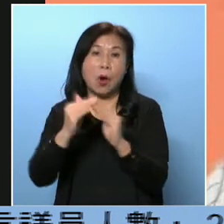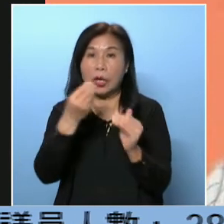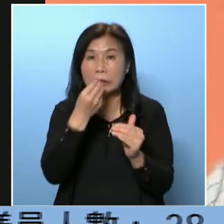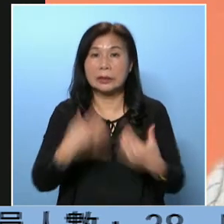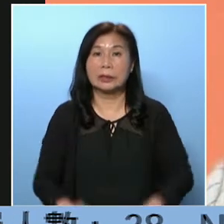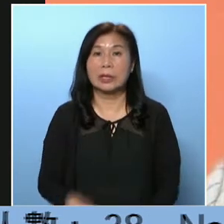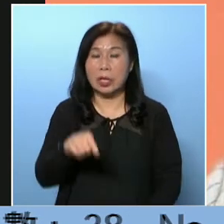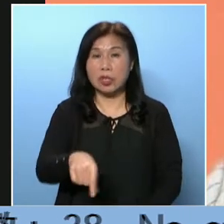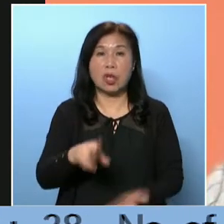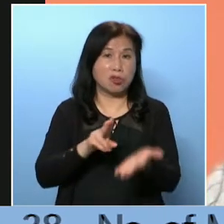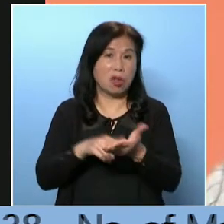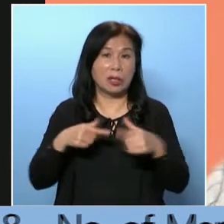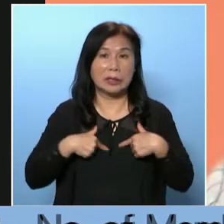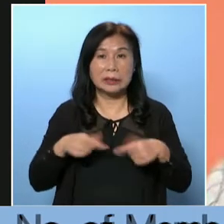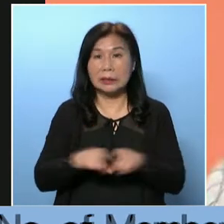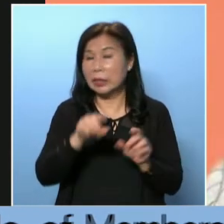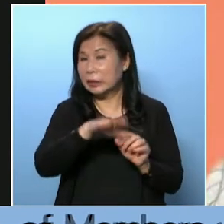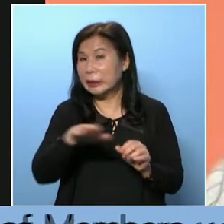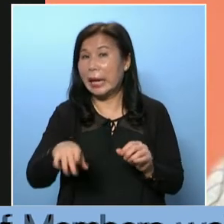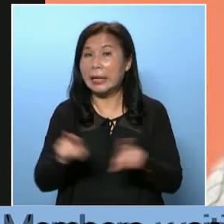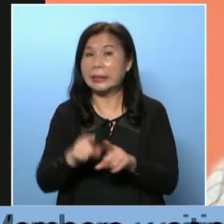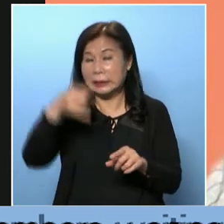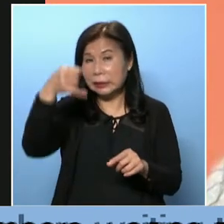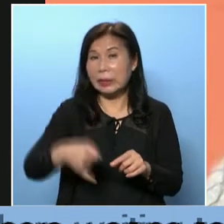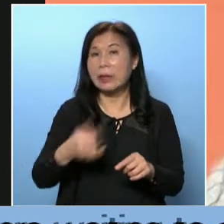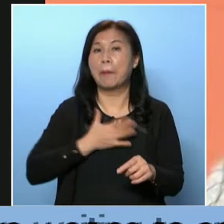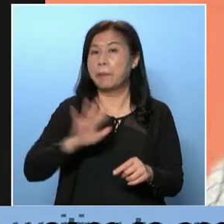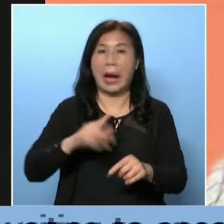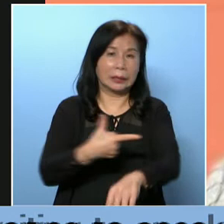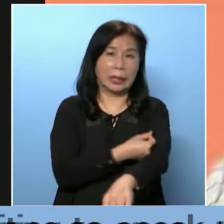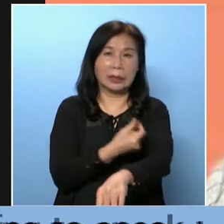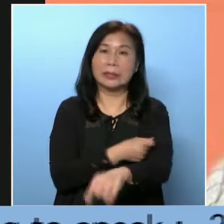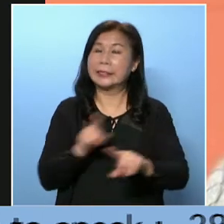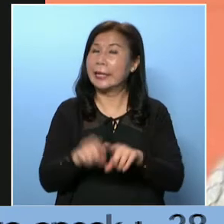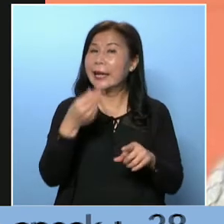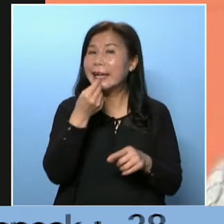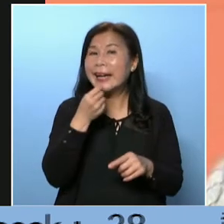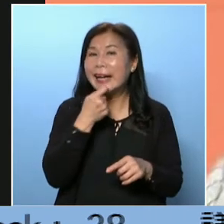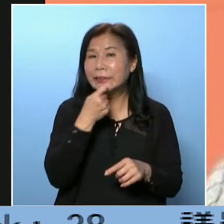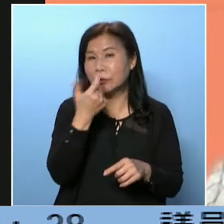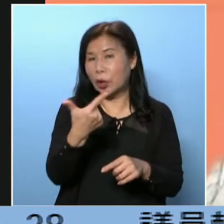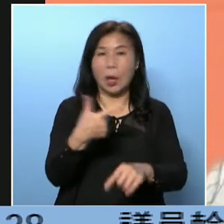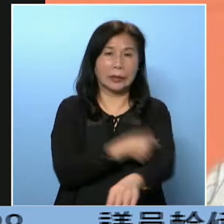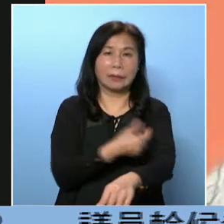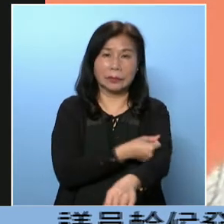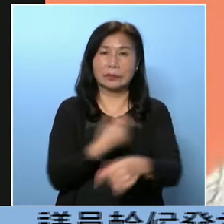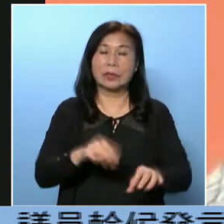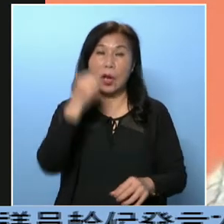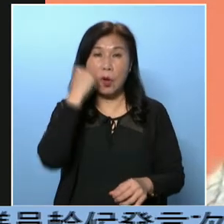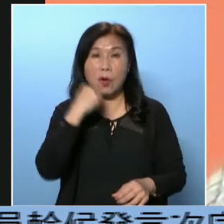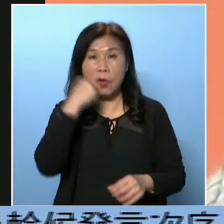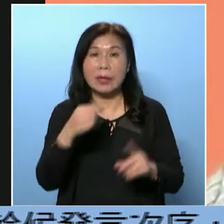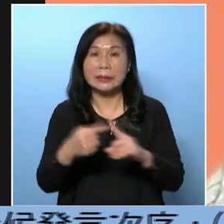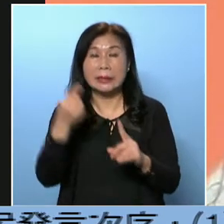the refreshment kiosk. I believe that this will make the children less afraid of vaccination, even may enjoy it.